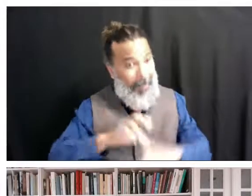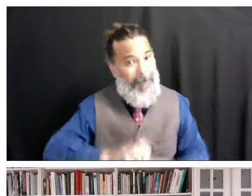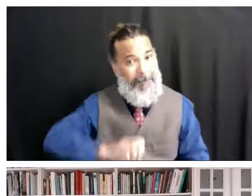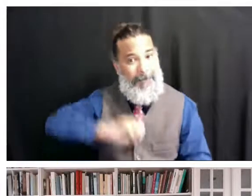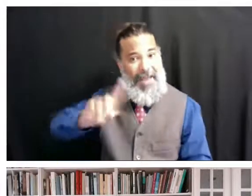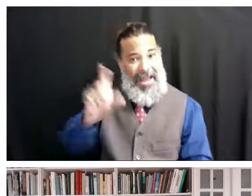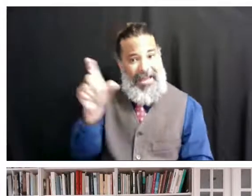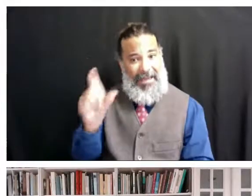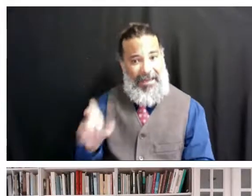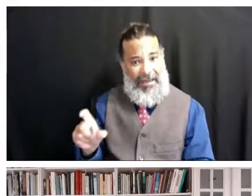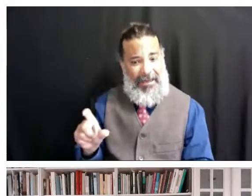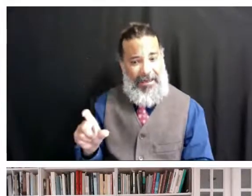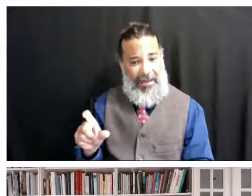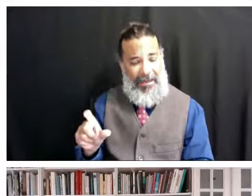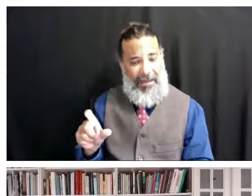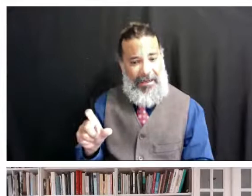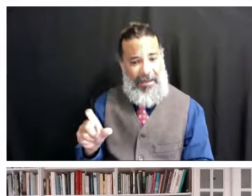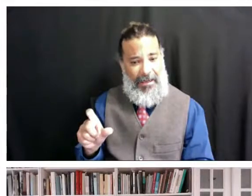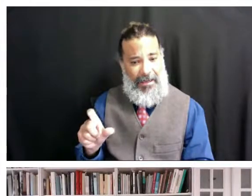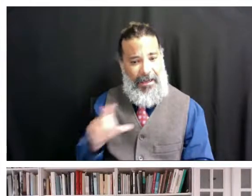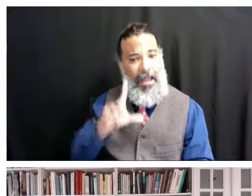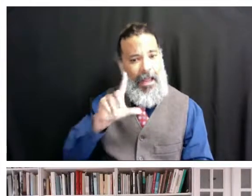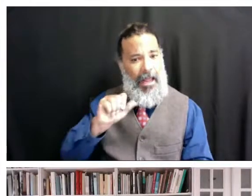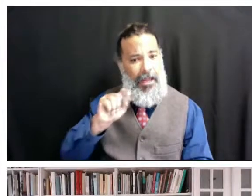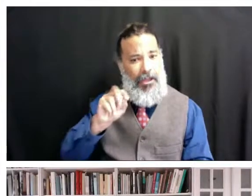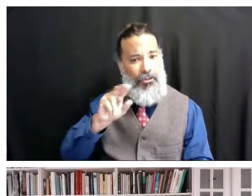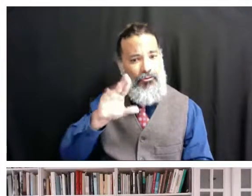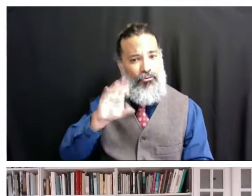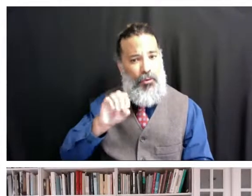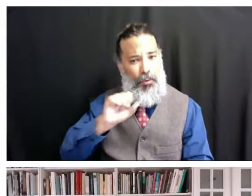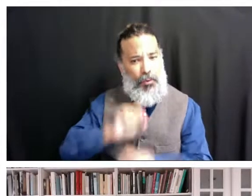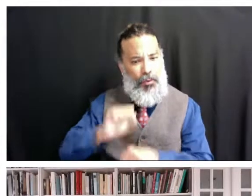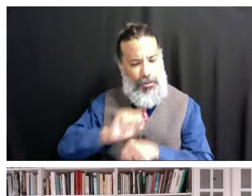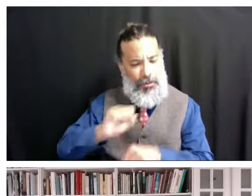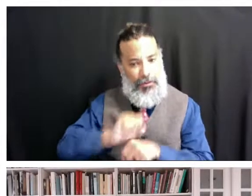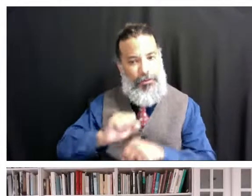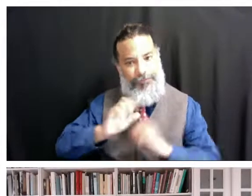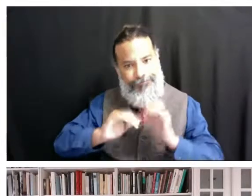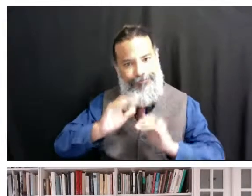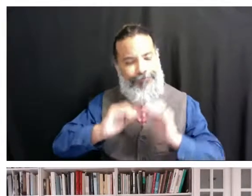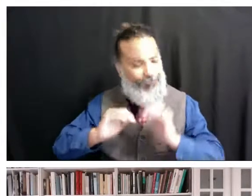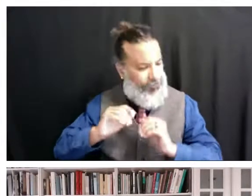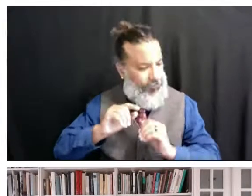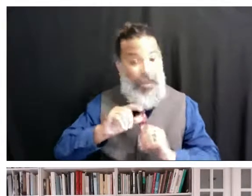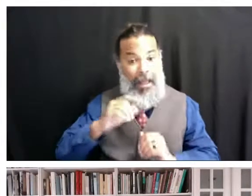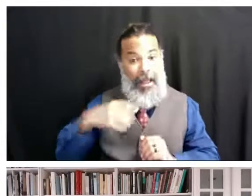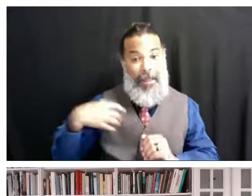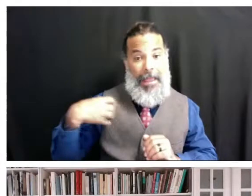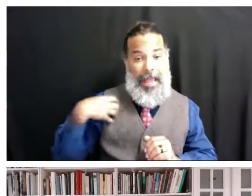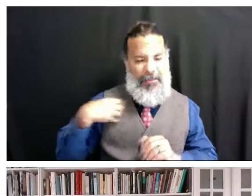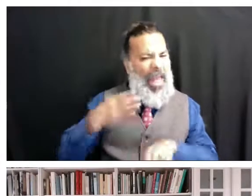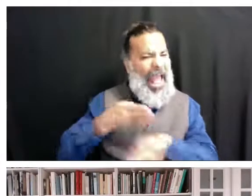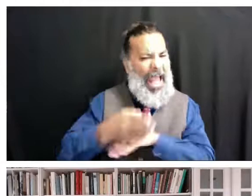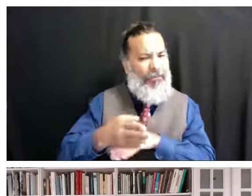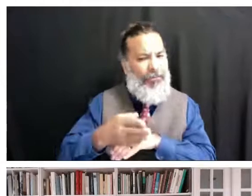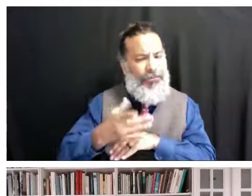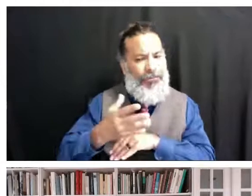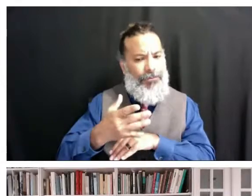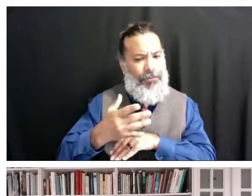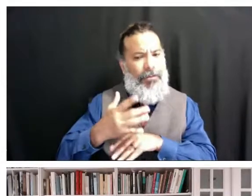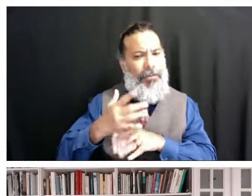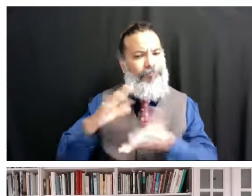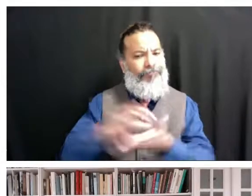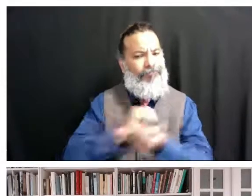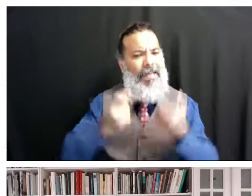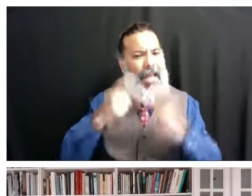Italy, and Latrobe is working on rebuilding the Capitol after the destruction